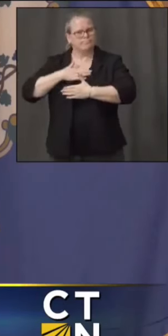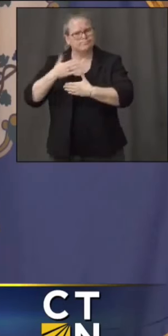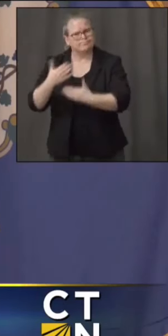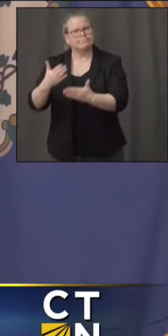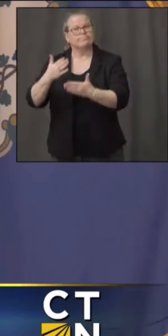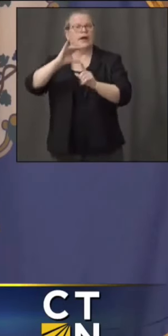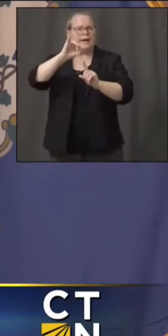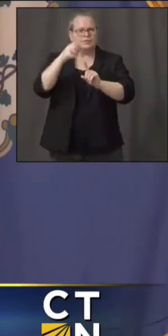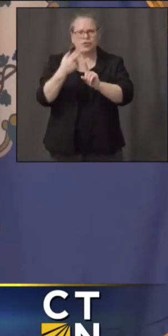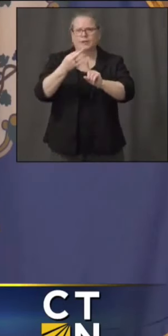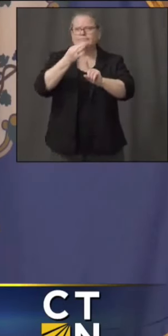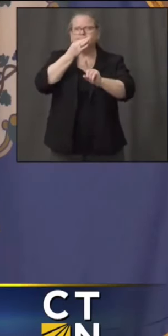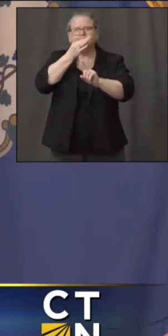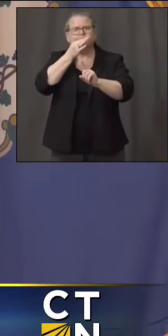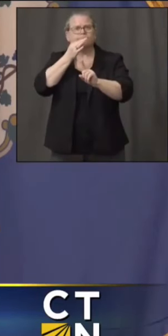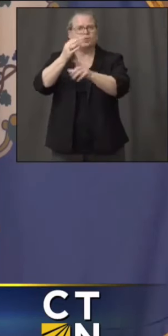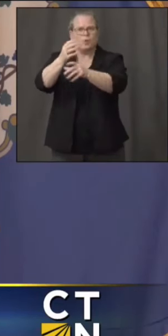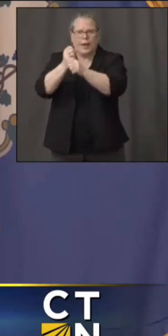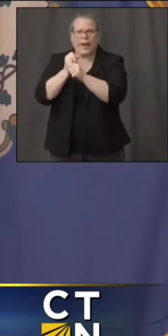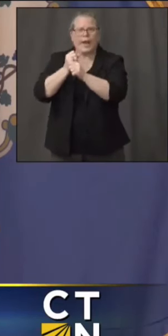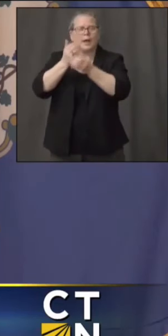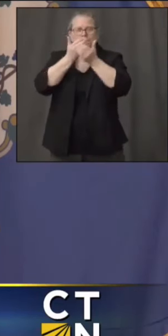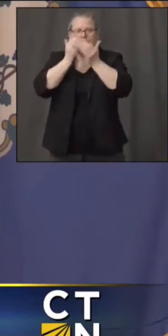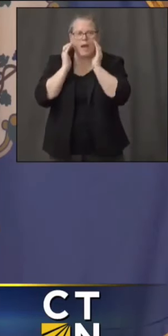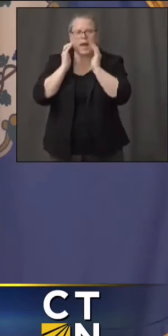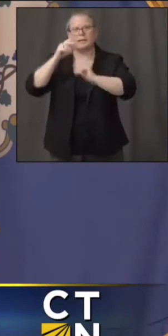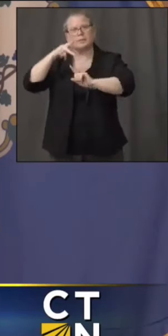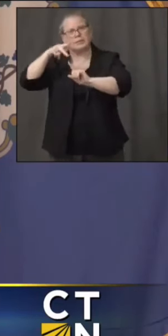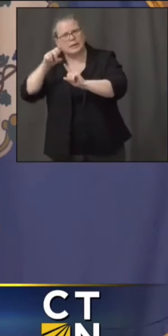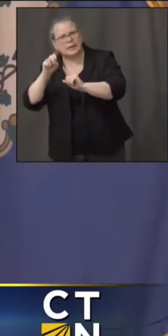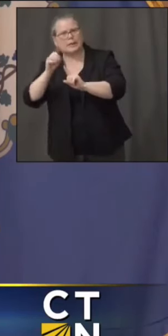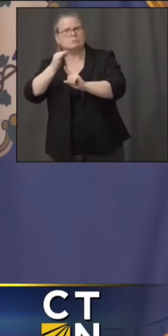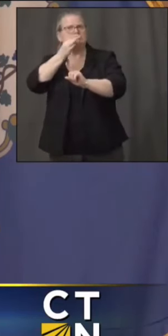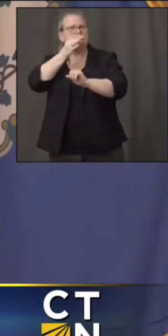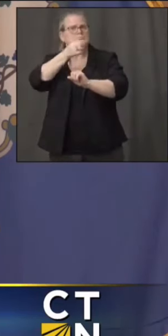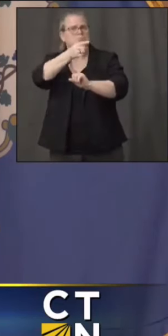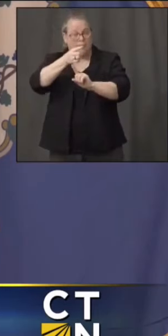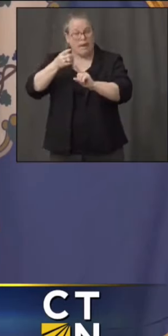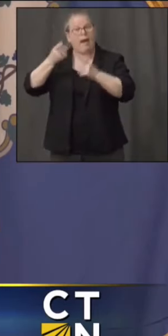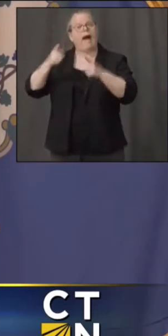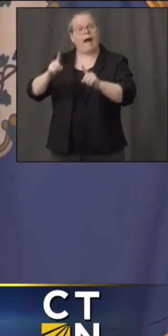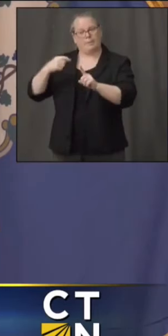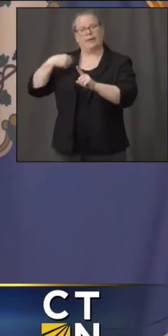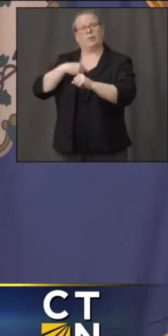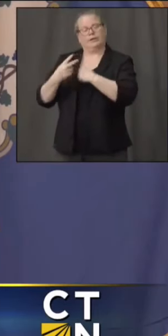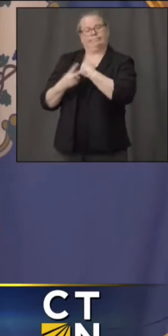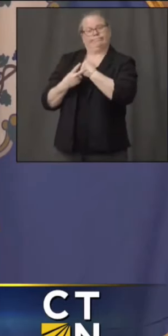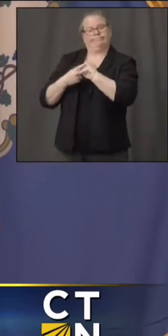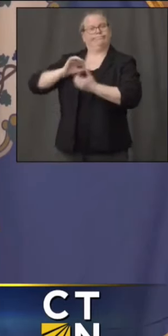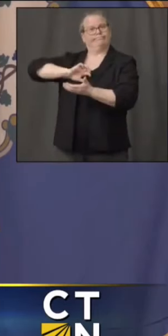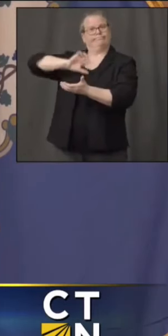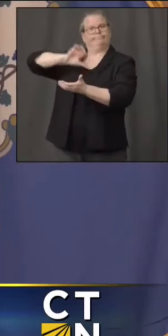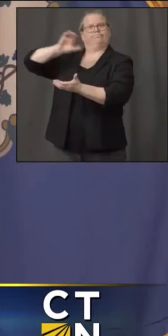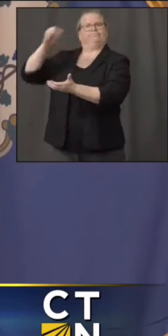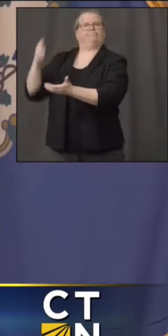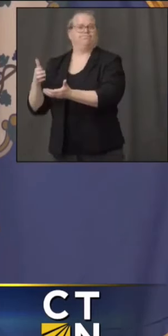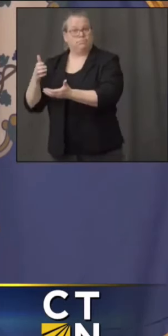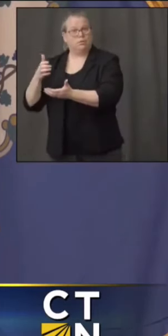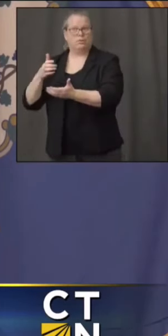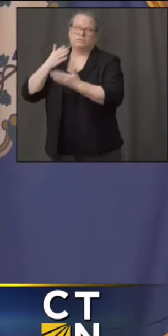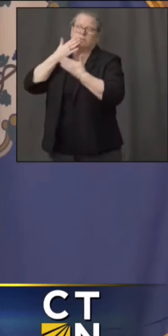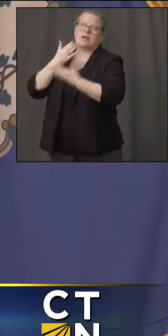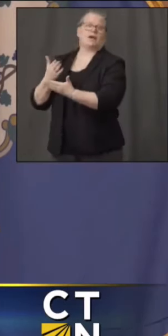know, masks and other PPE strategically, our stockpile is growing, for which we're very appreciative. As you know, you can go